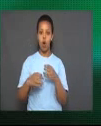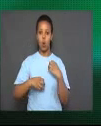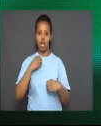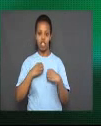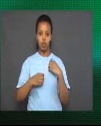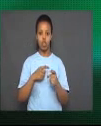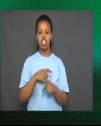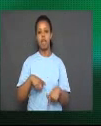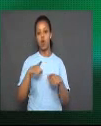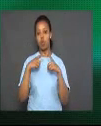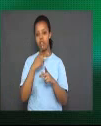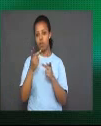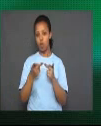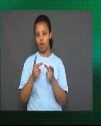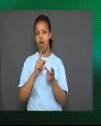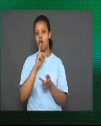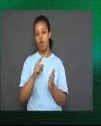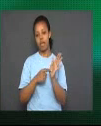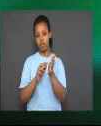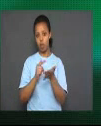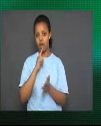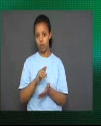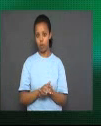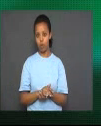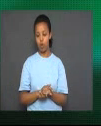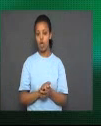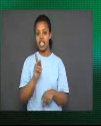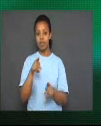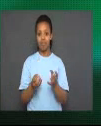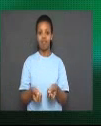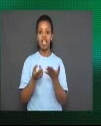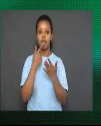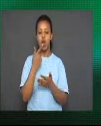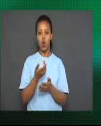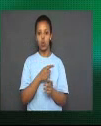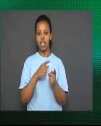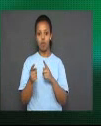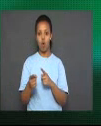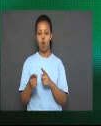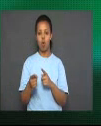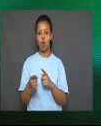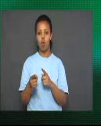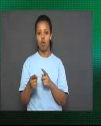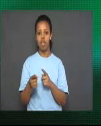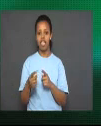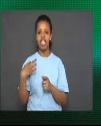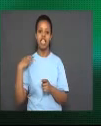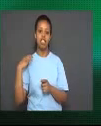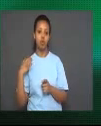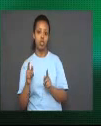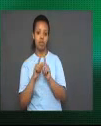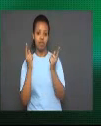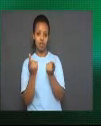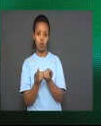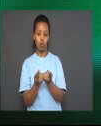lives. The term population describes the group of individuals of